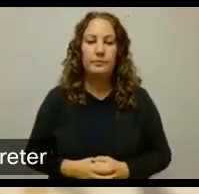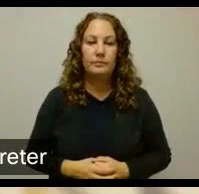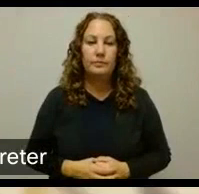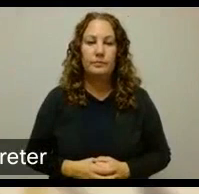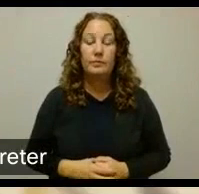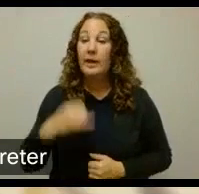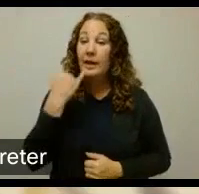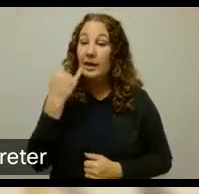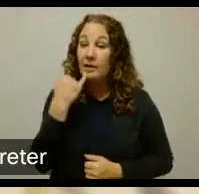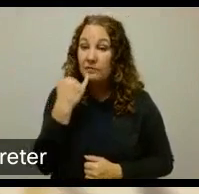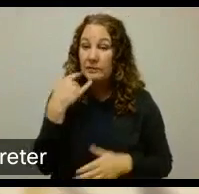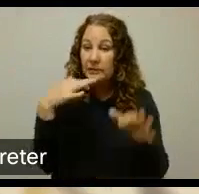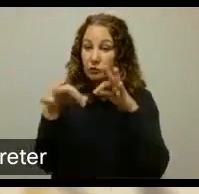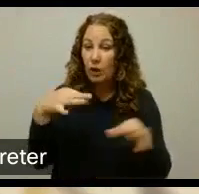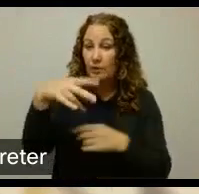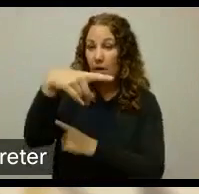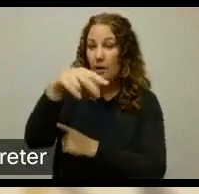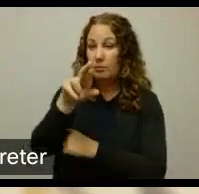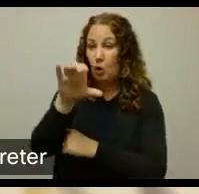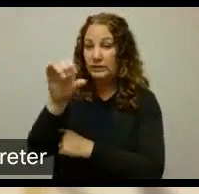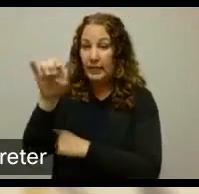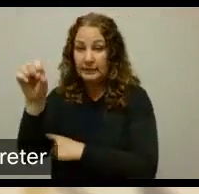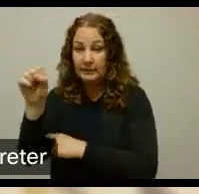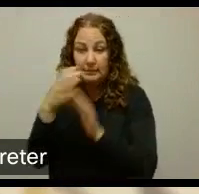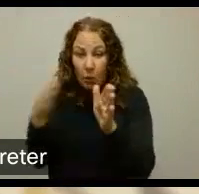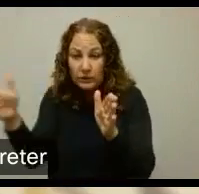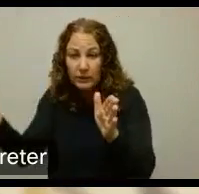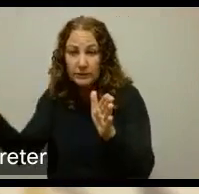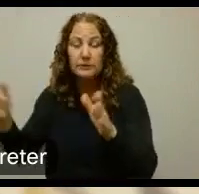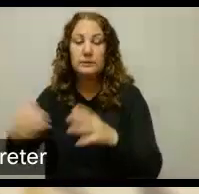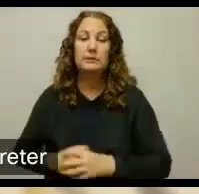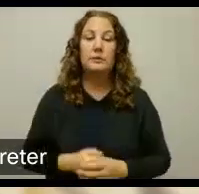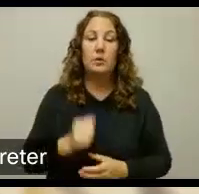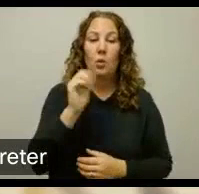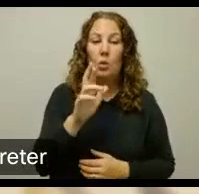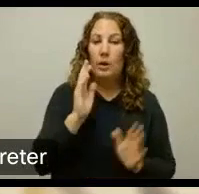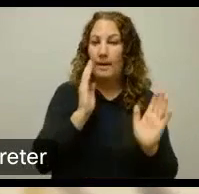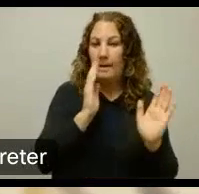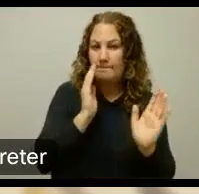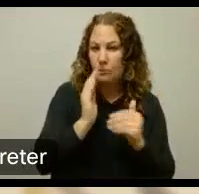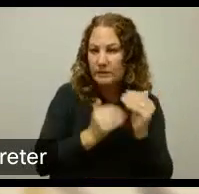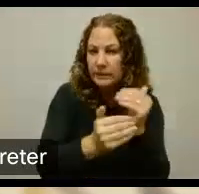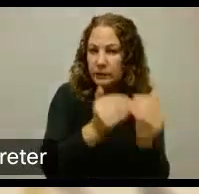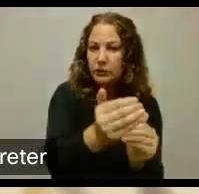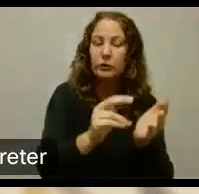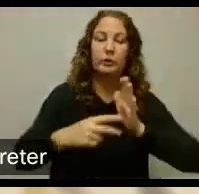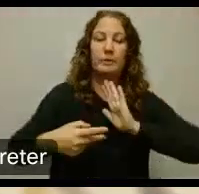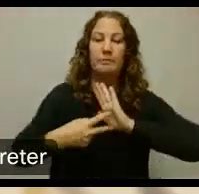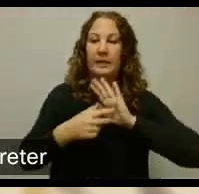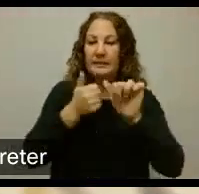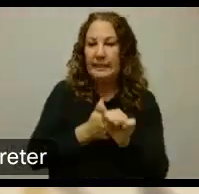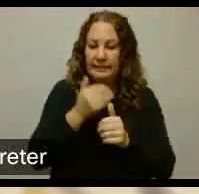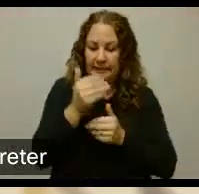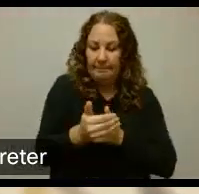If you are describing a process in your writing or a procedure, you would follow step by